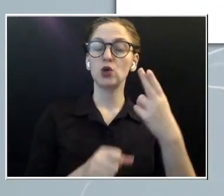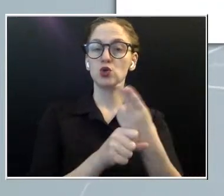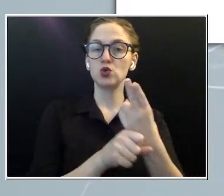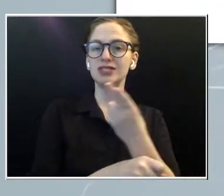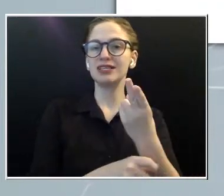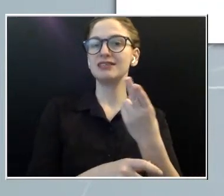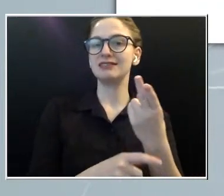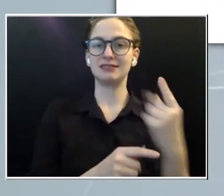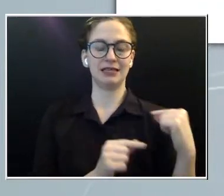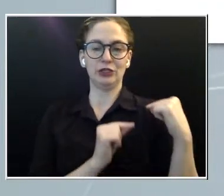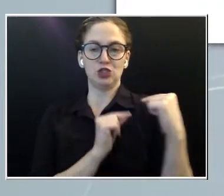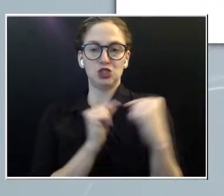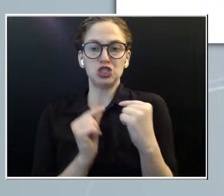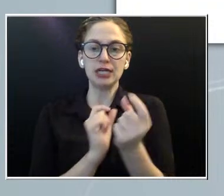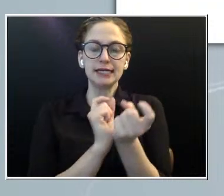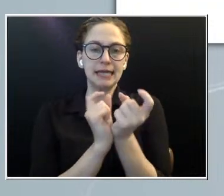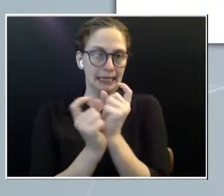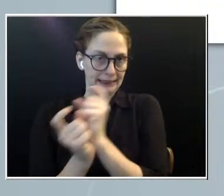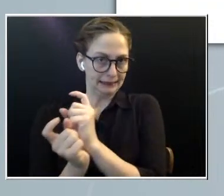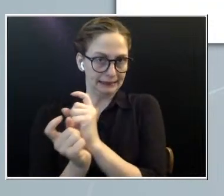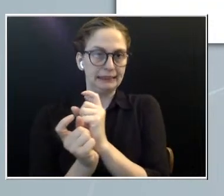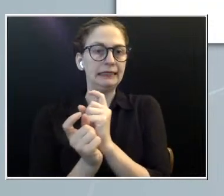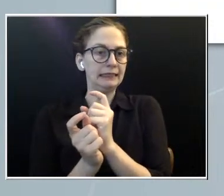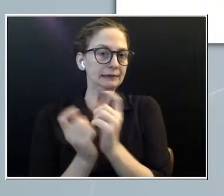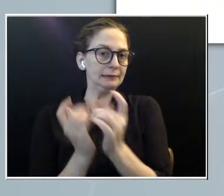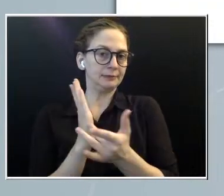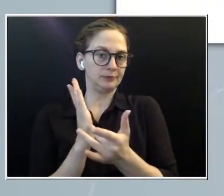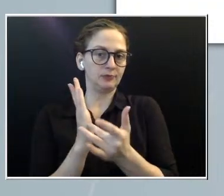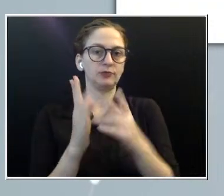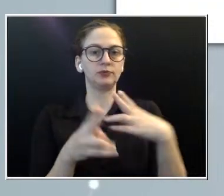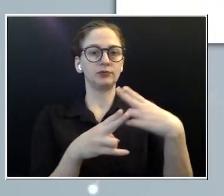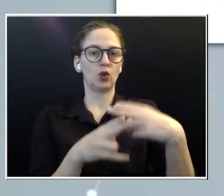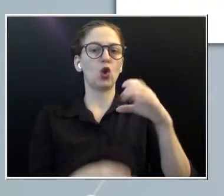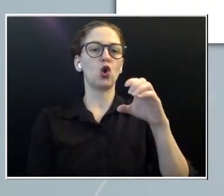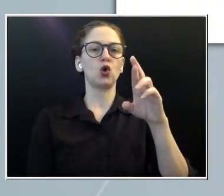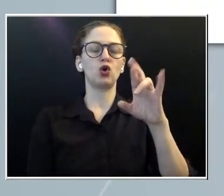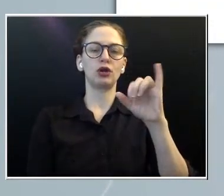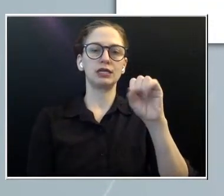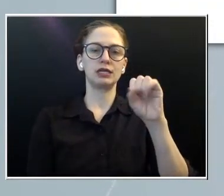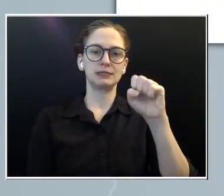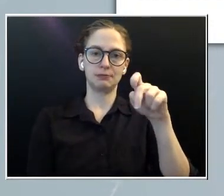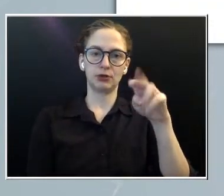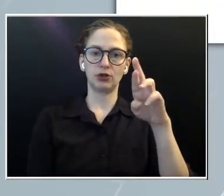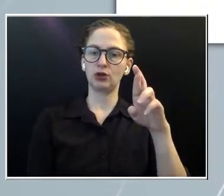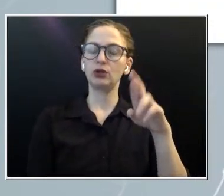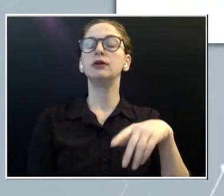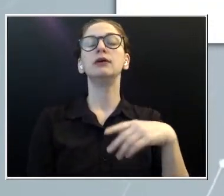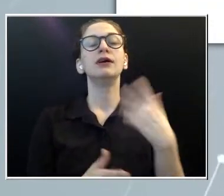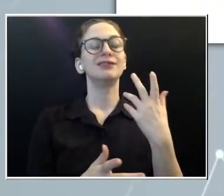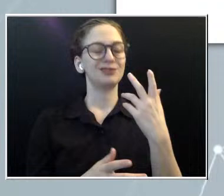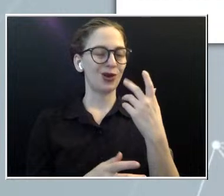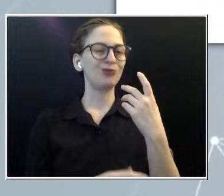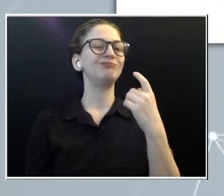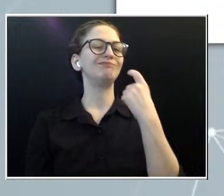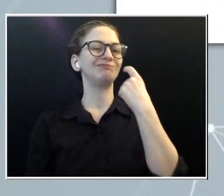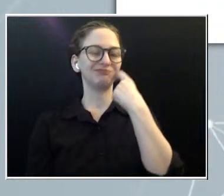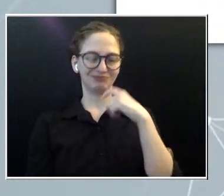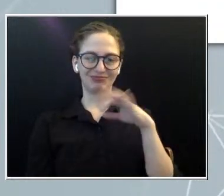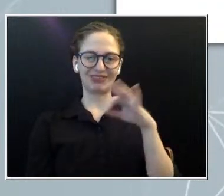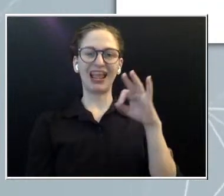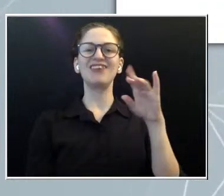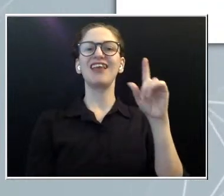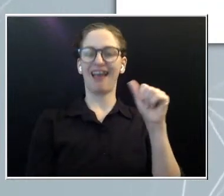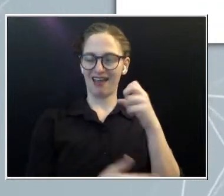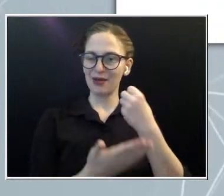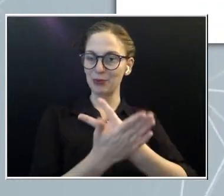explain it in a moment. It was actually published in the New England Journal a couple of months ago. The FDA just got around to approving it. And while it's not a cure in a small